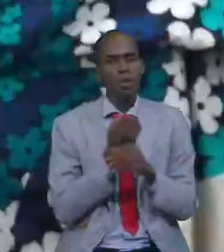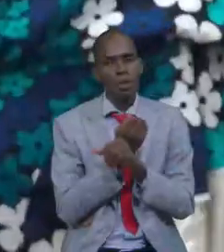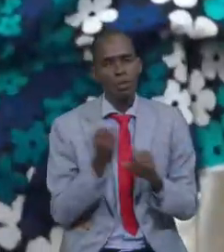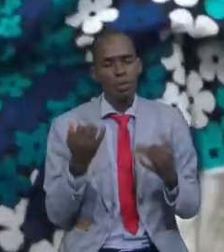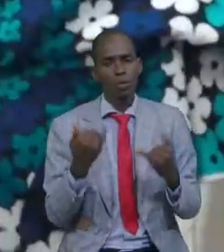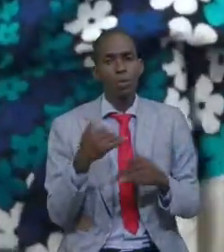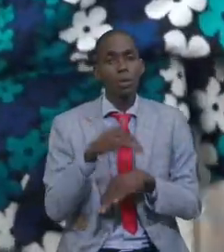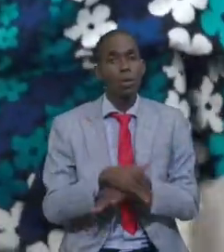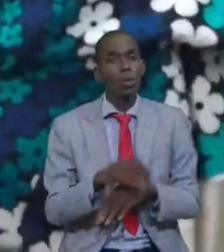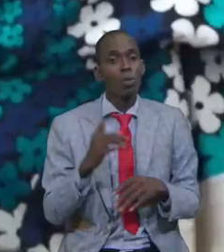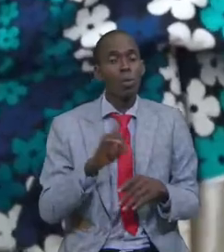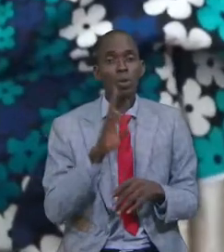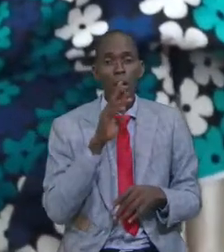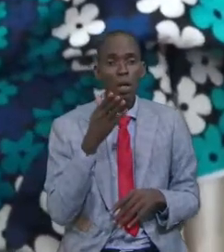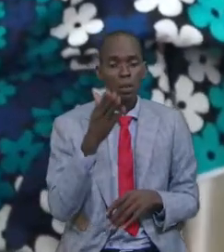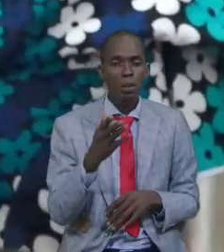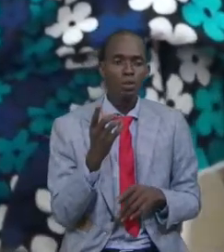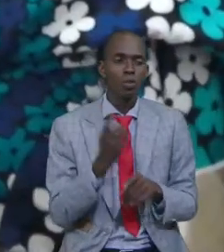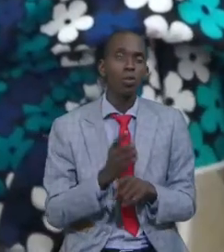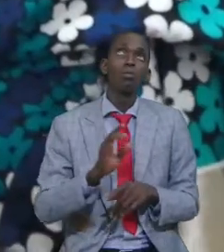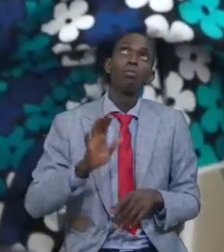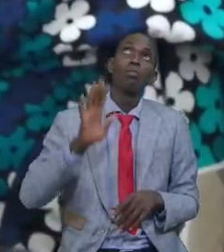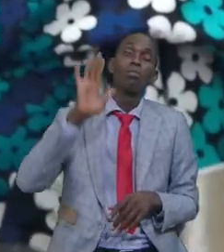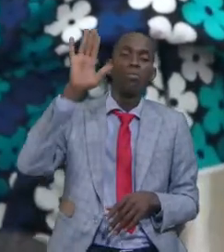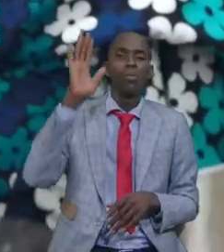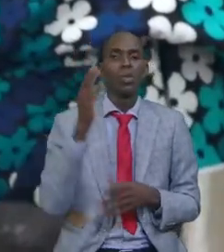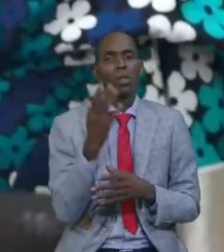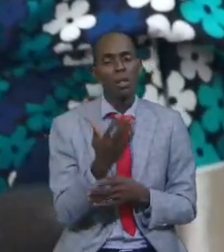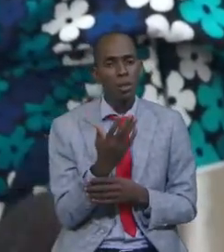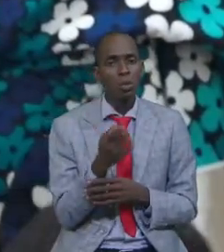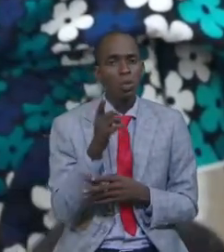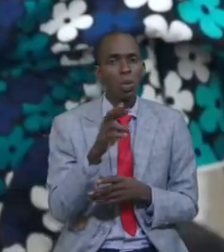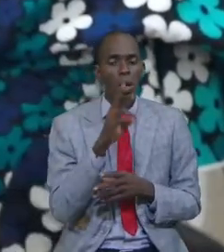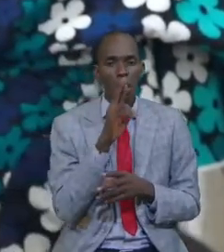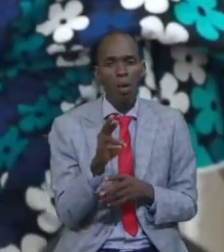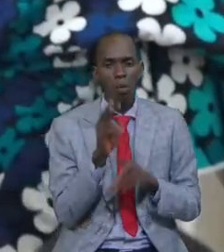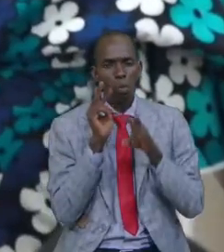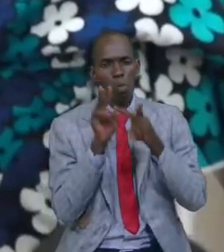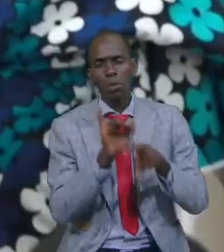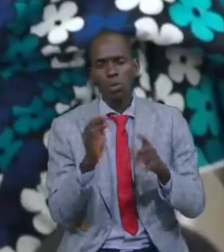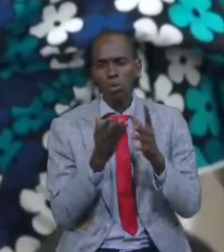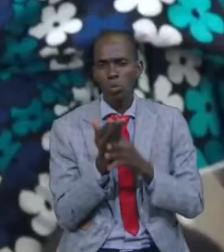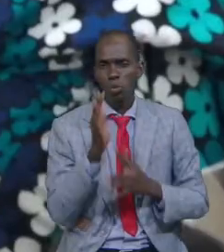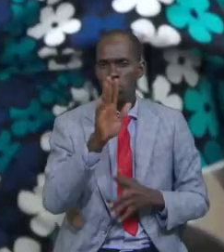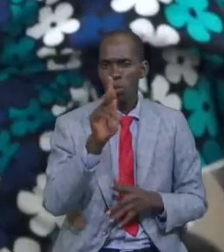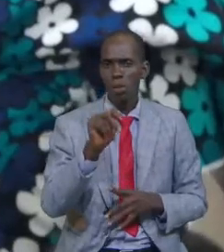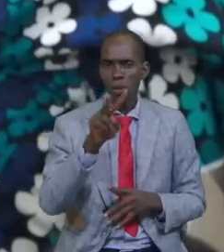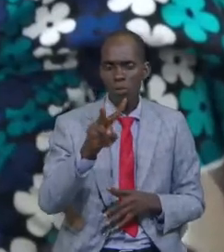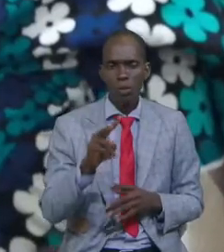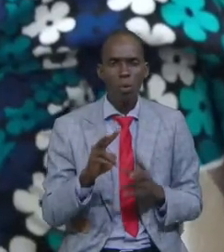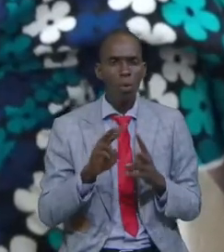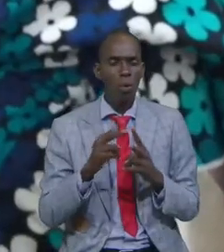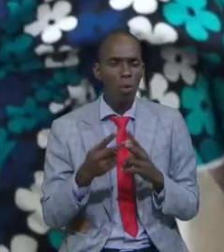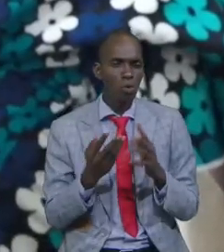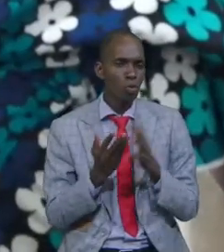wherever you are. Anywhere you are, you are listening to us on the radio, or you are on television, or you are